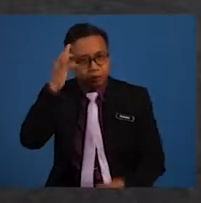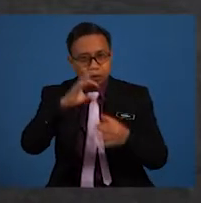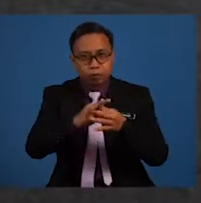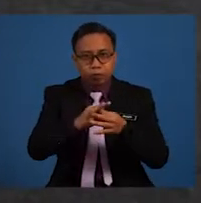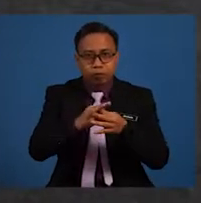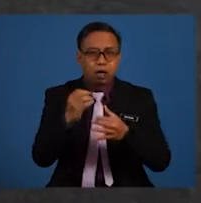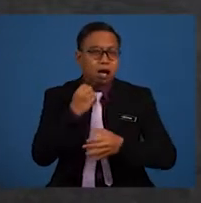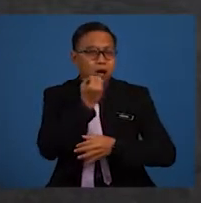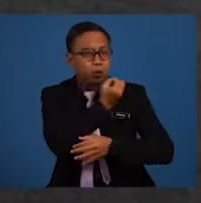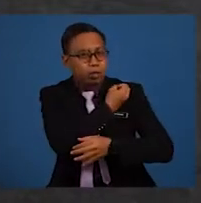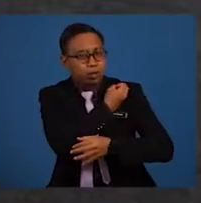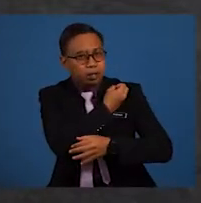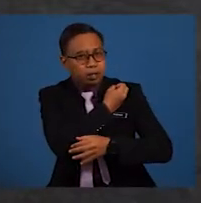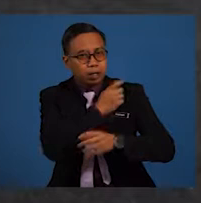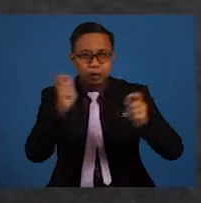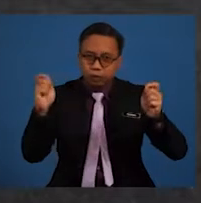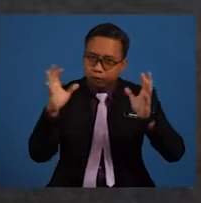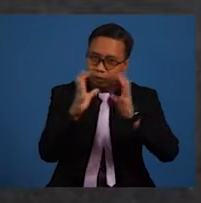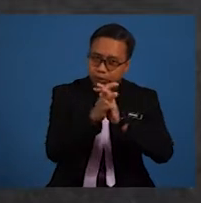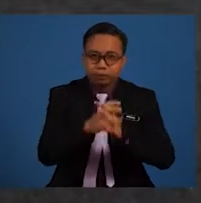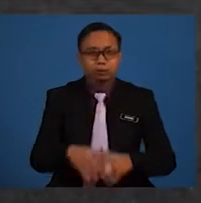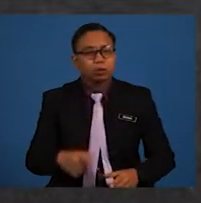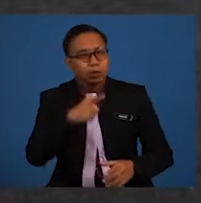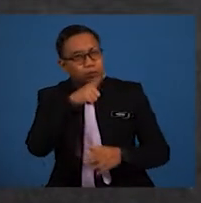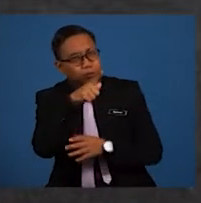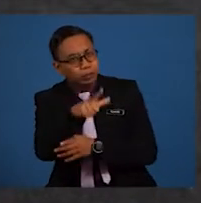being together forever?